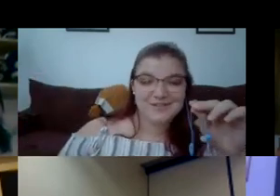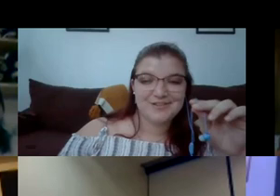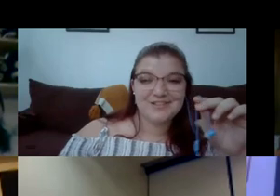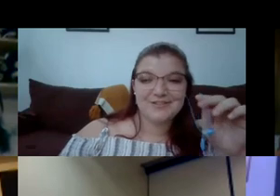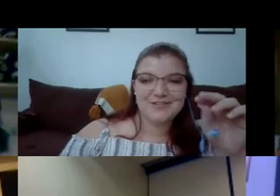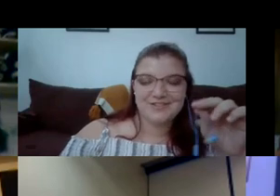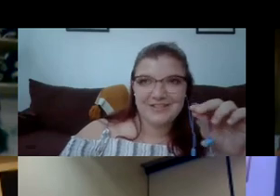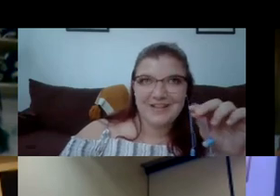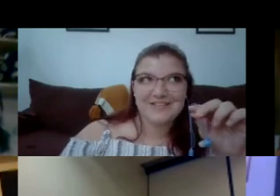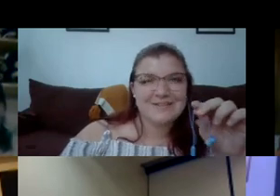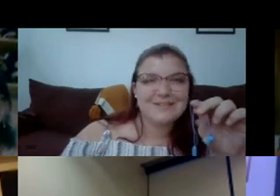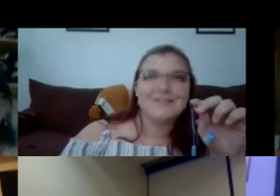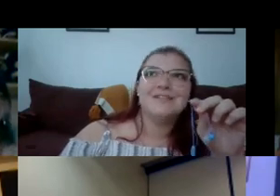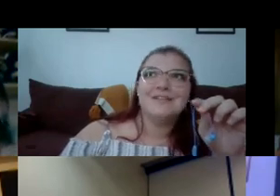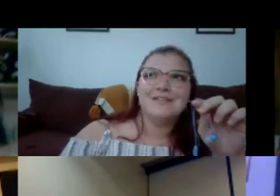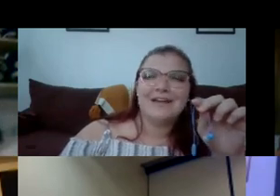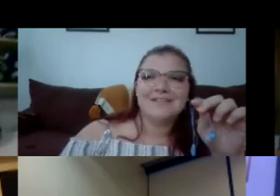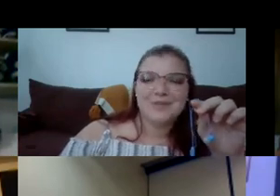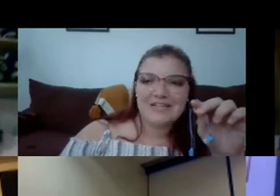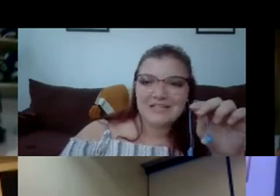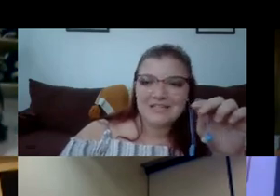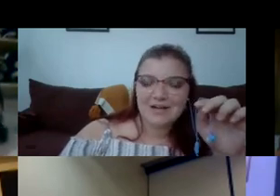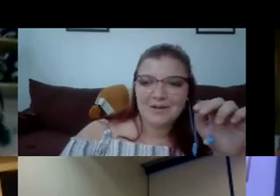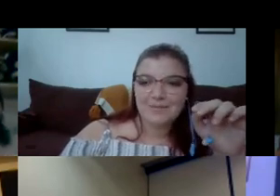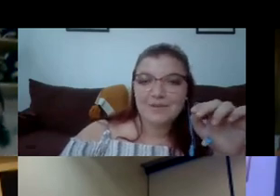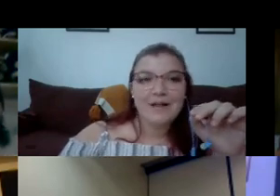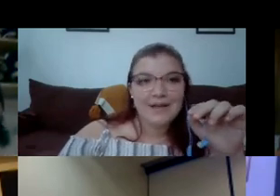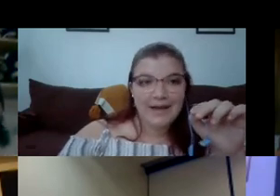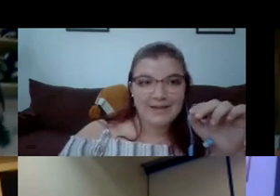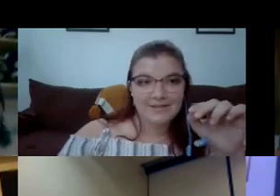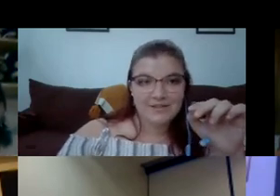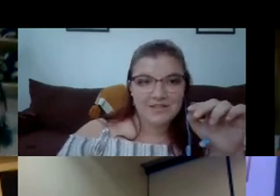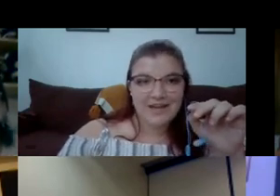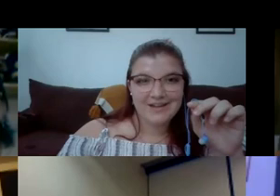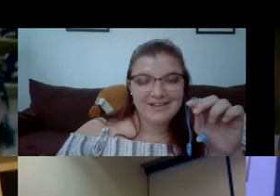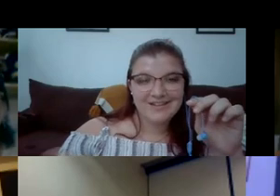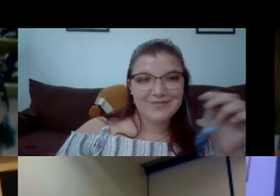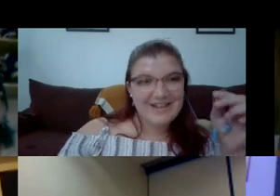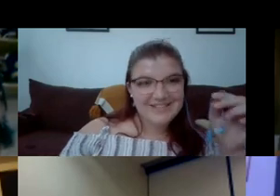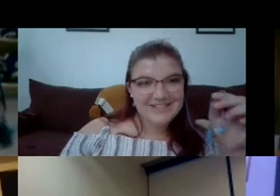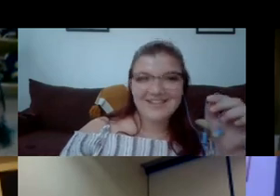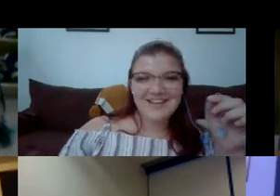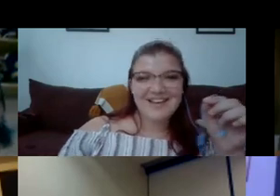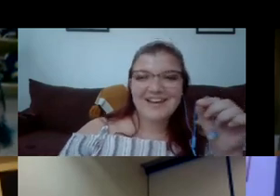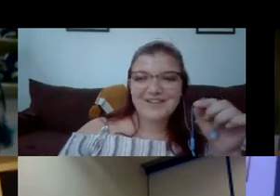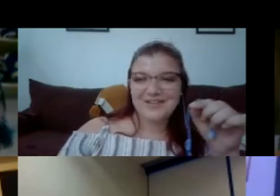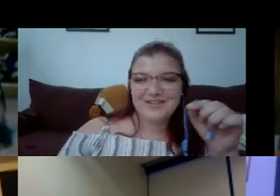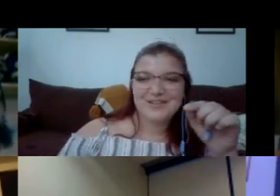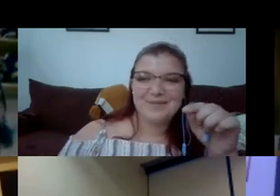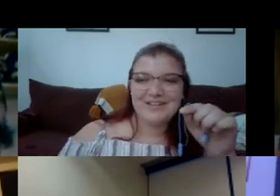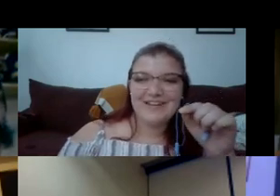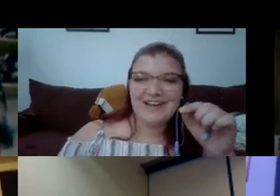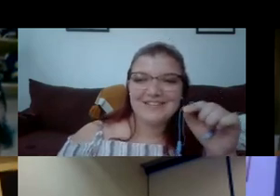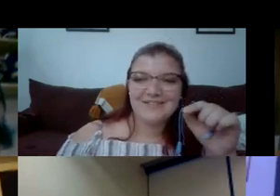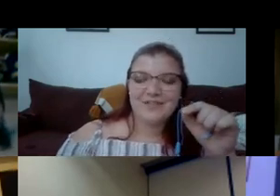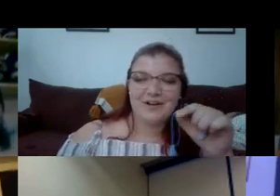had us use in our digital history class last spring. Glenn asked in the chat, taste. Right? I don't know if you saw,